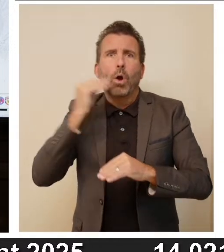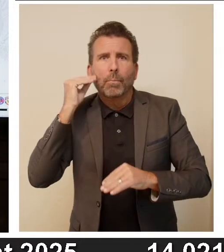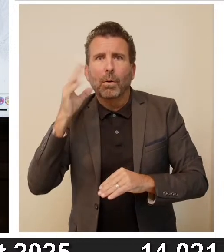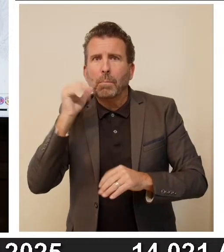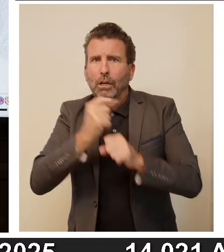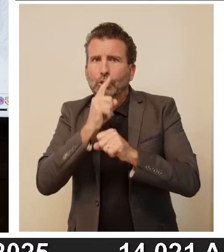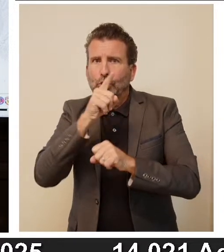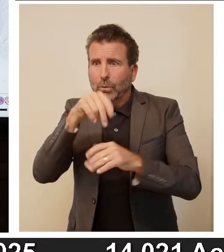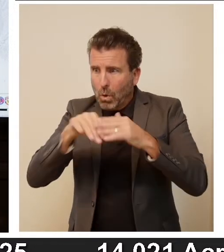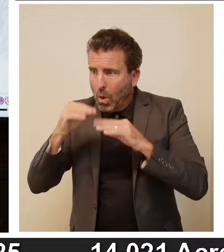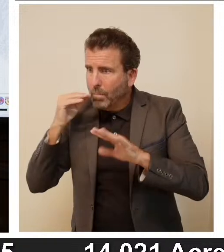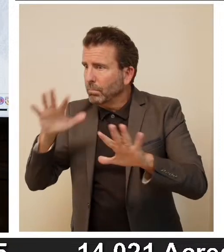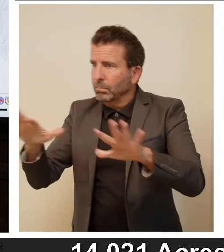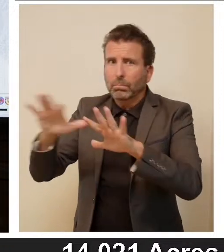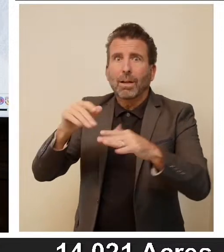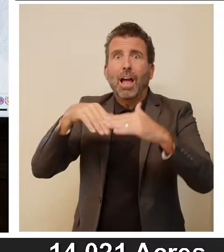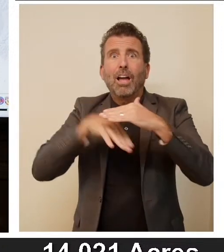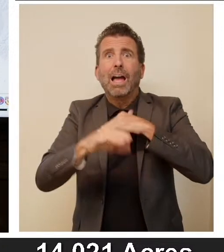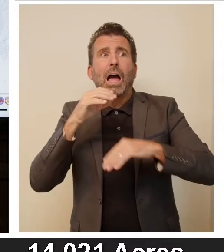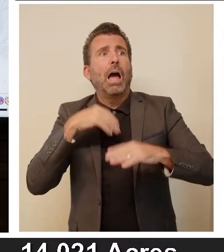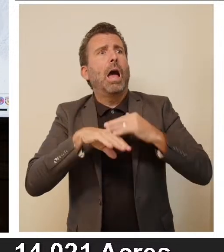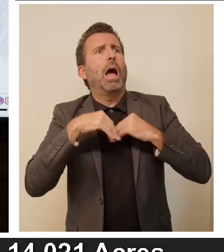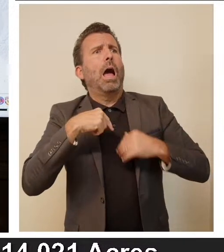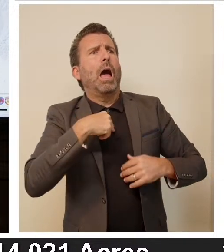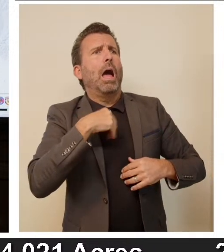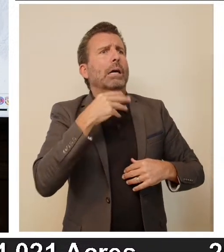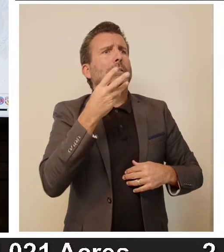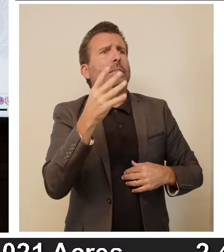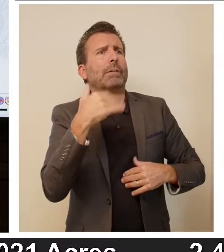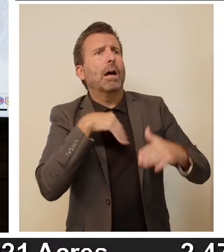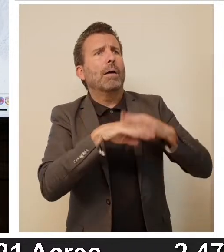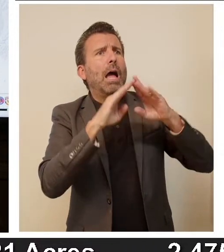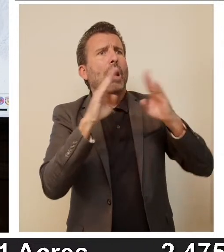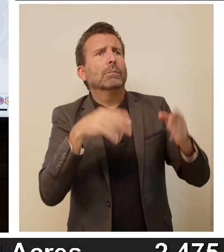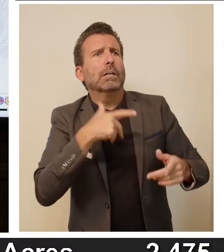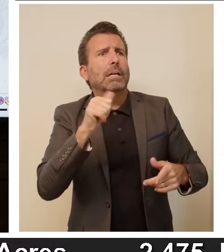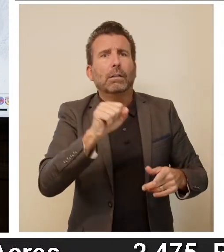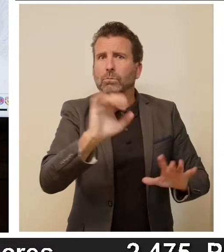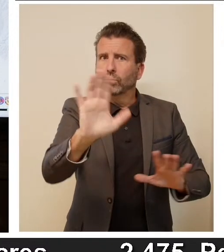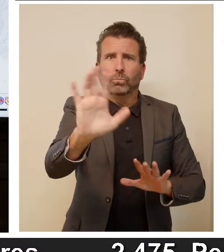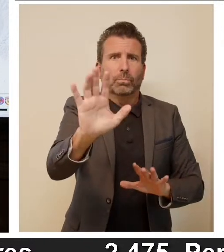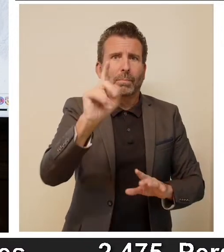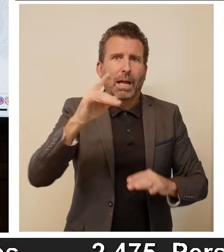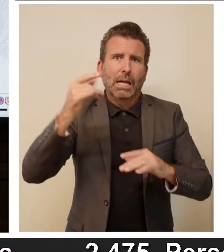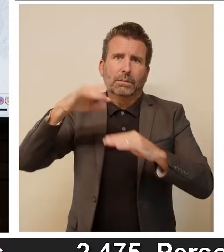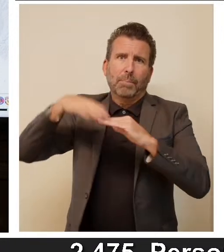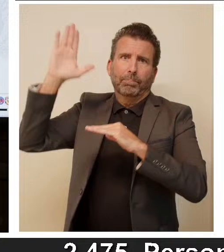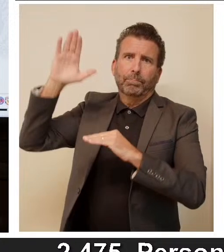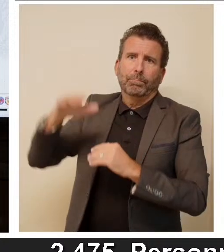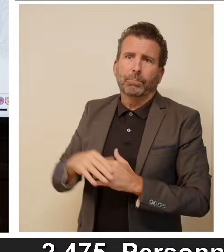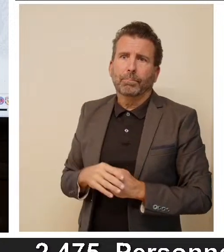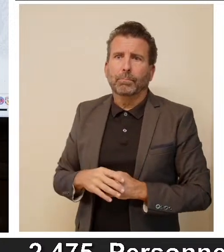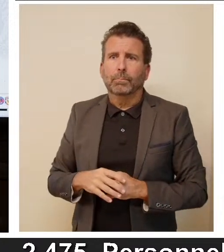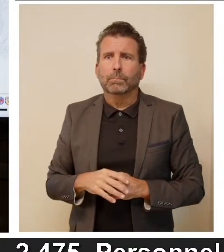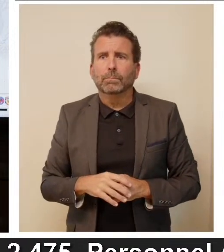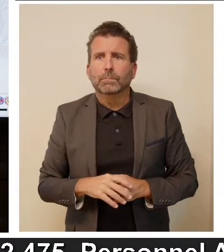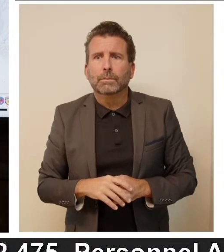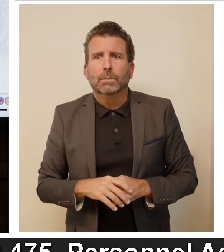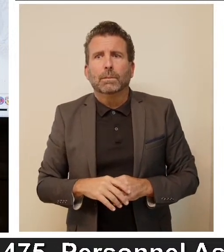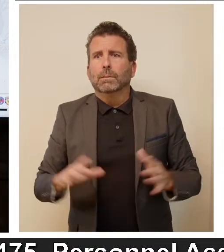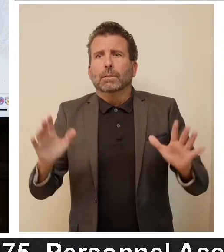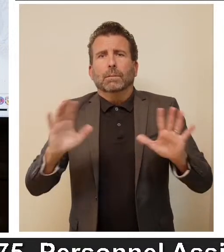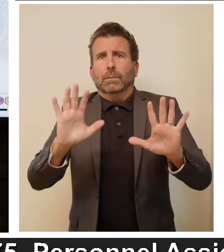service yourself. And if we miss you, we will leave you instructions on how to make an appointment for gas restorations. For